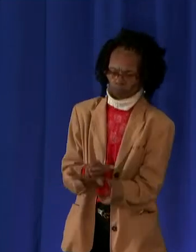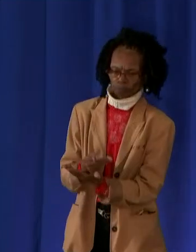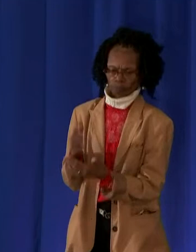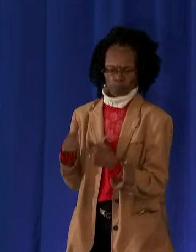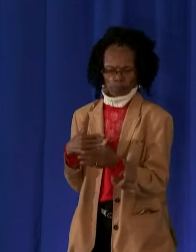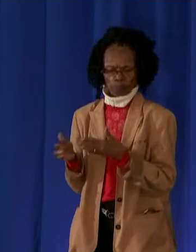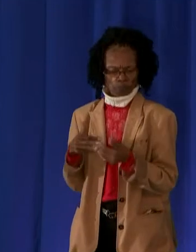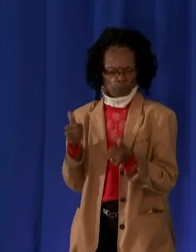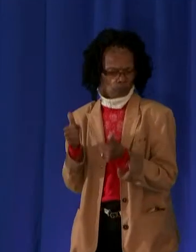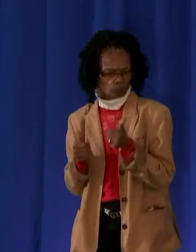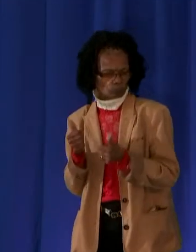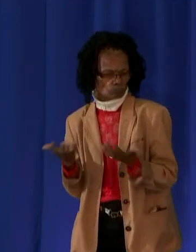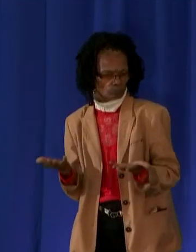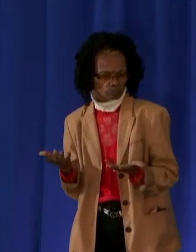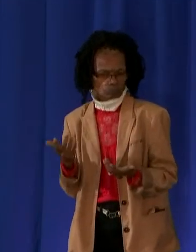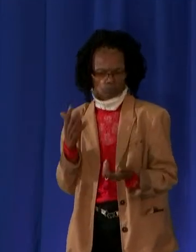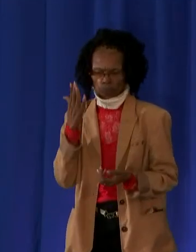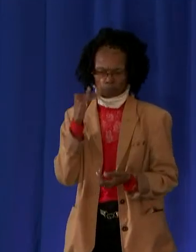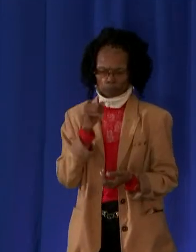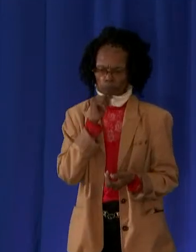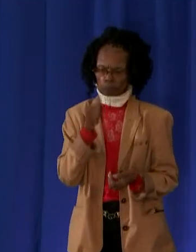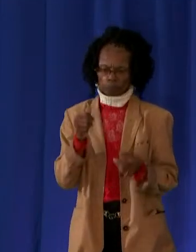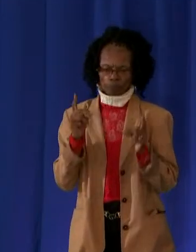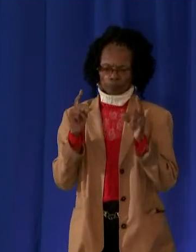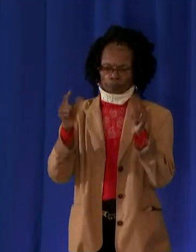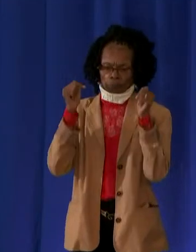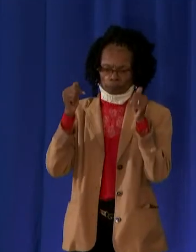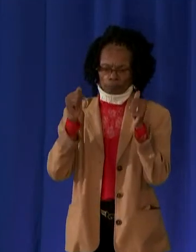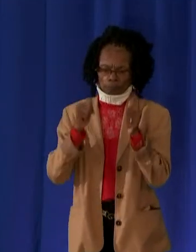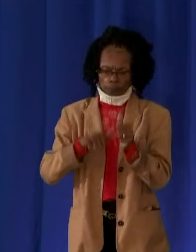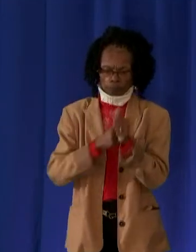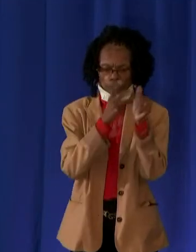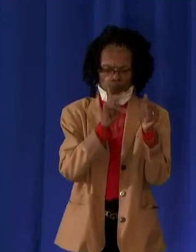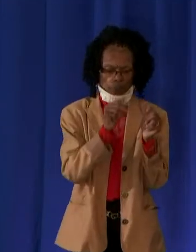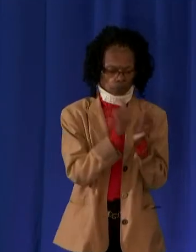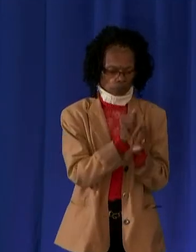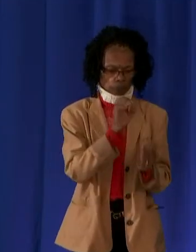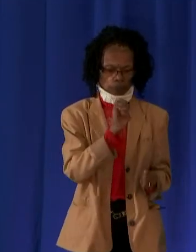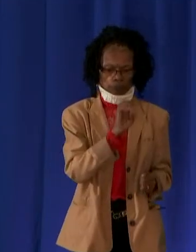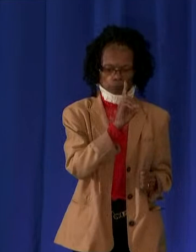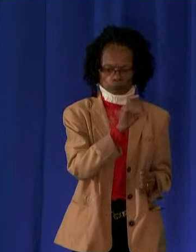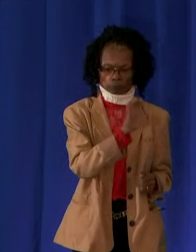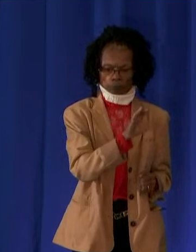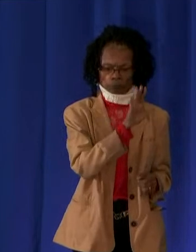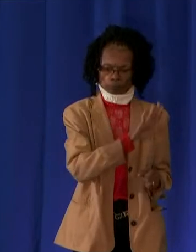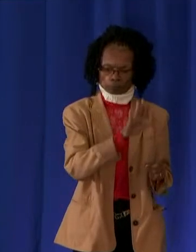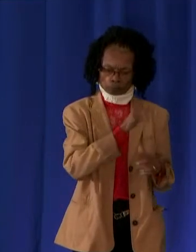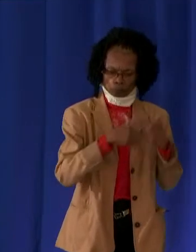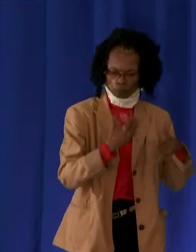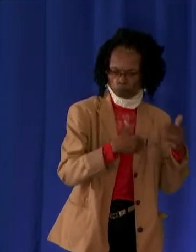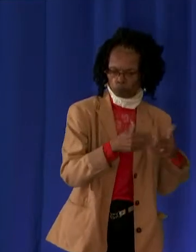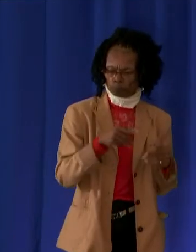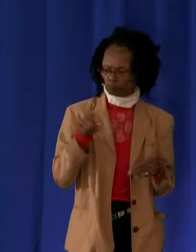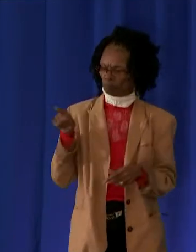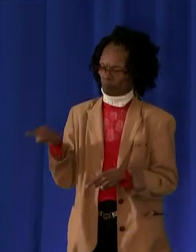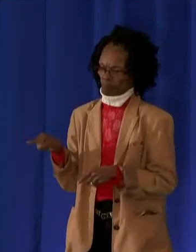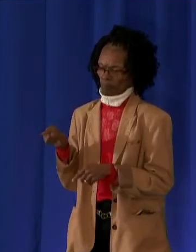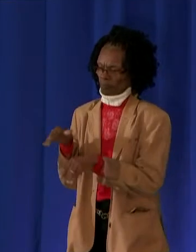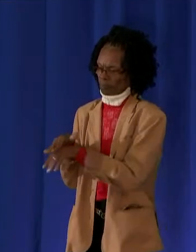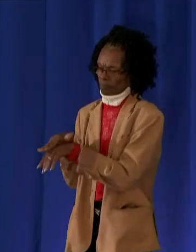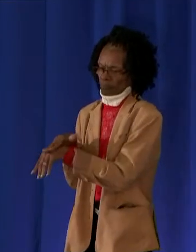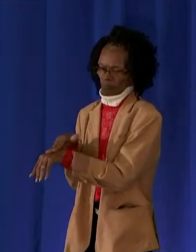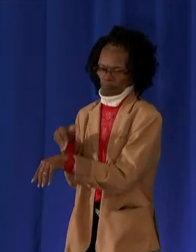those aren't moving at the same rate as the DC government employee requests are moving for whoever is in charge